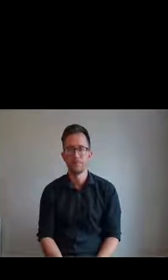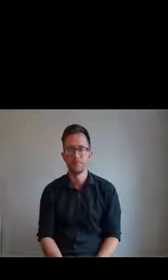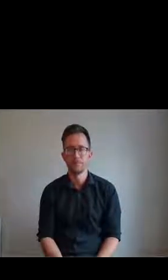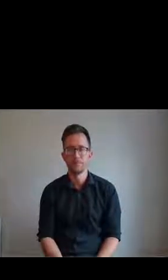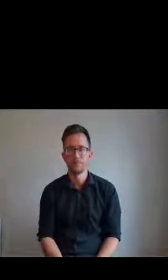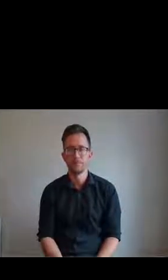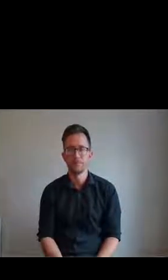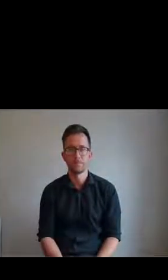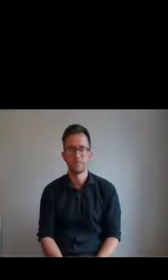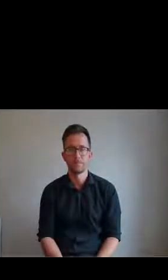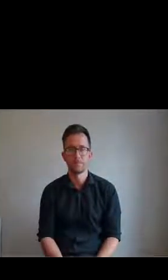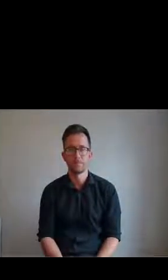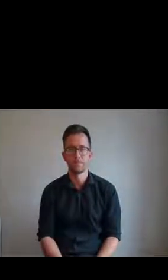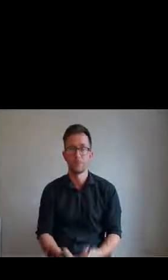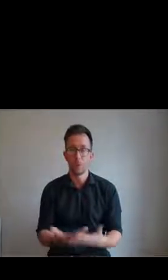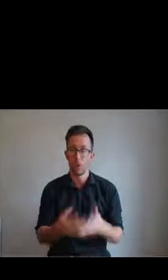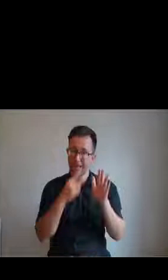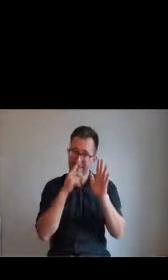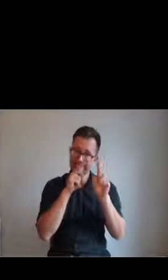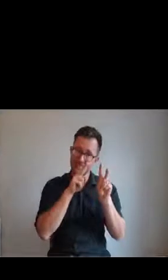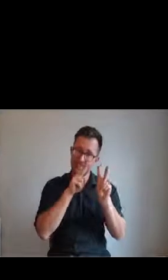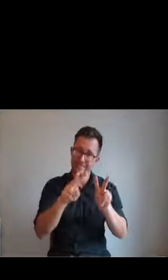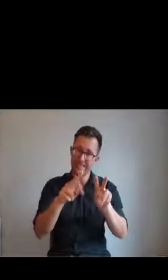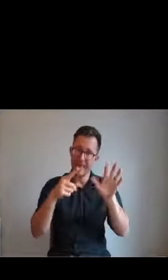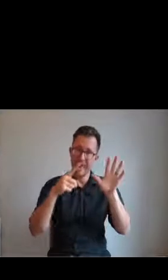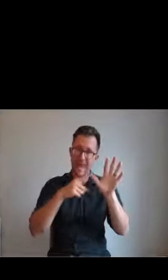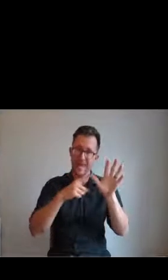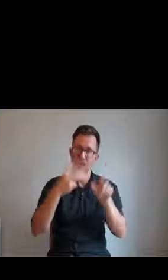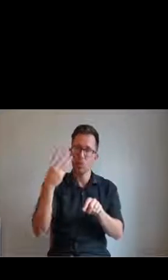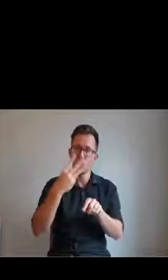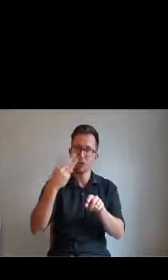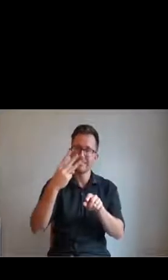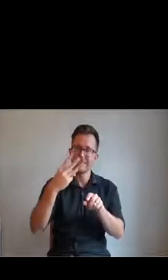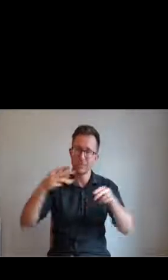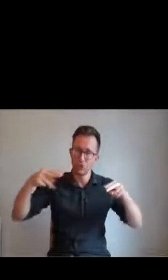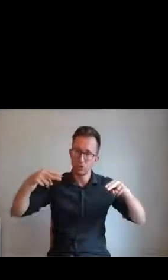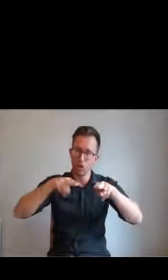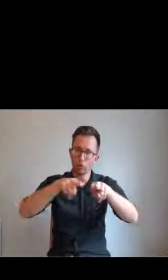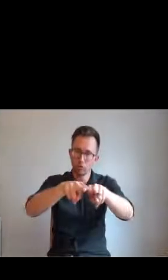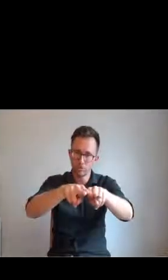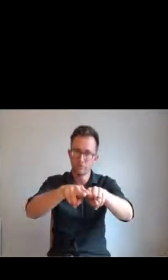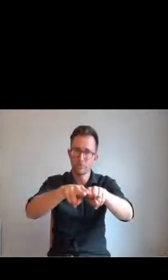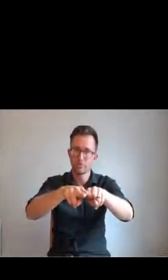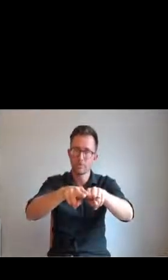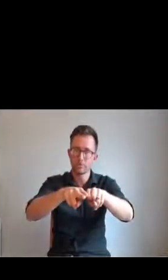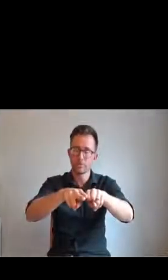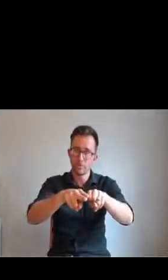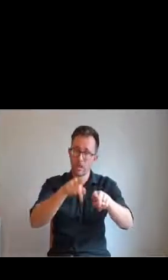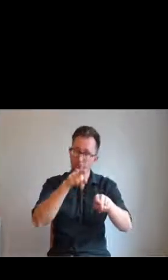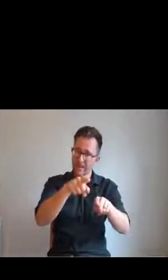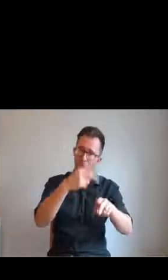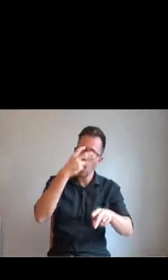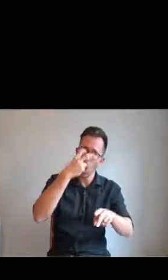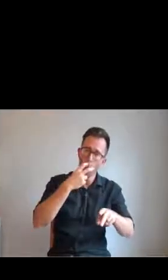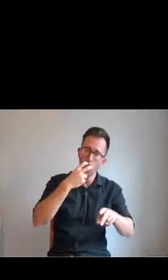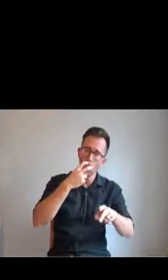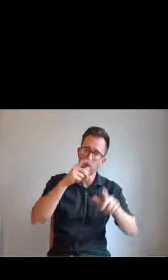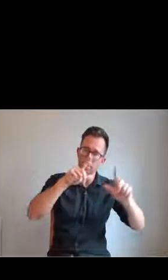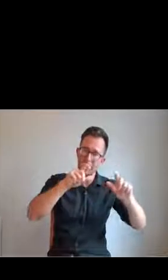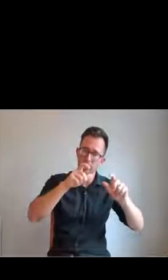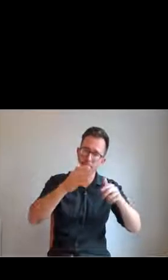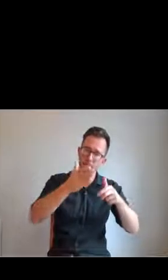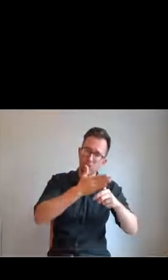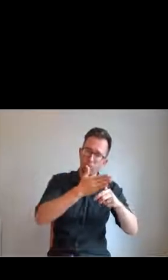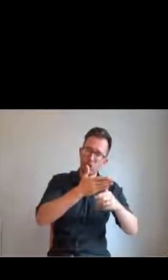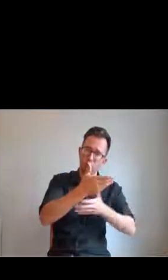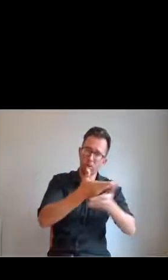So on the screen right now is the A13 junction as presented at supplementary consultation, and we'll switch between this image and the one showing